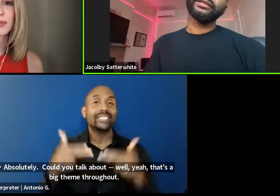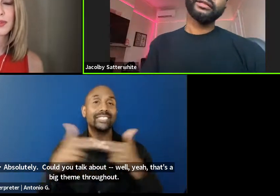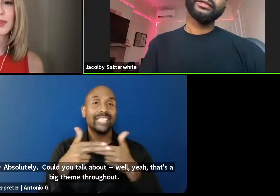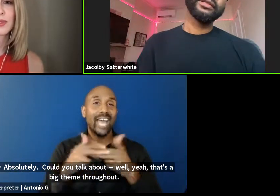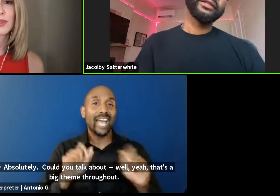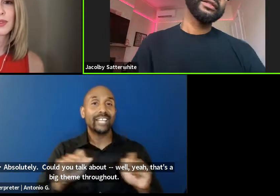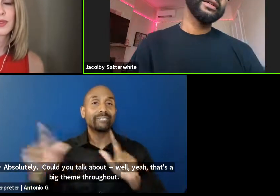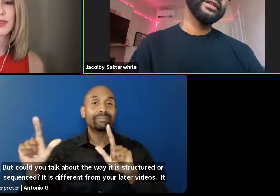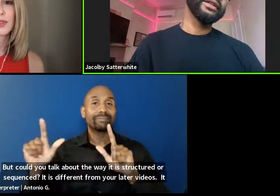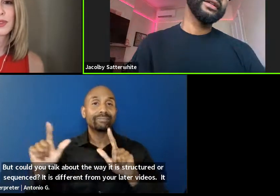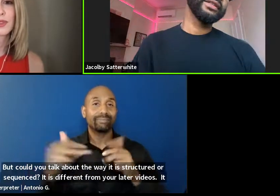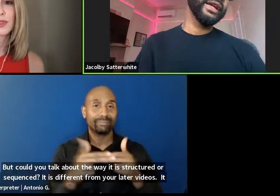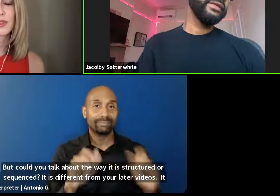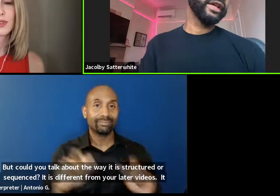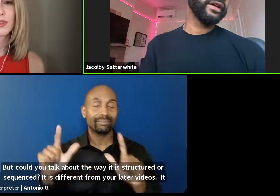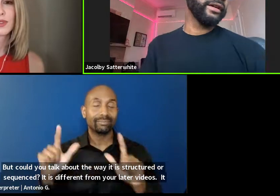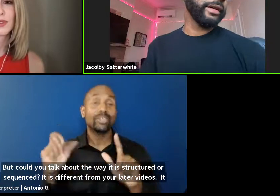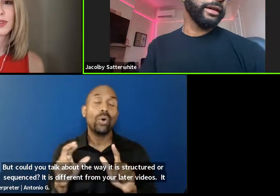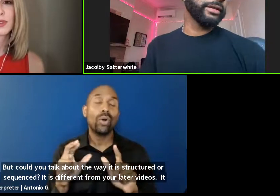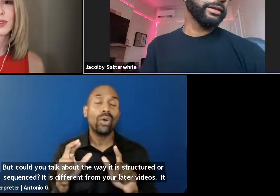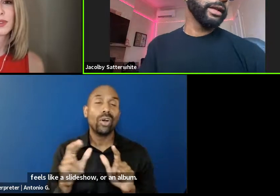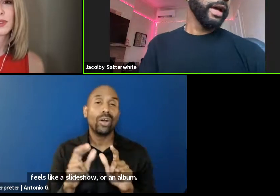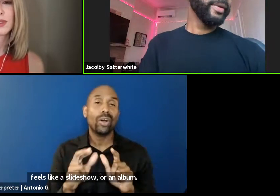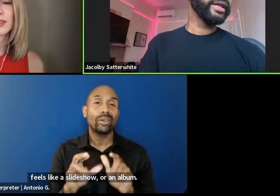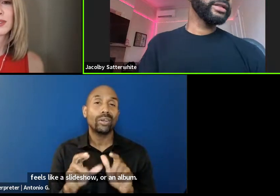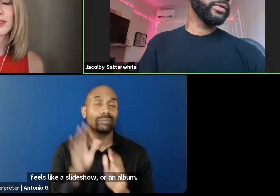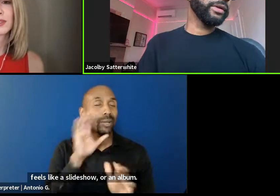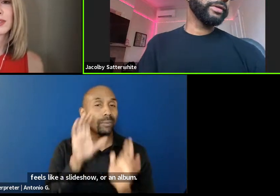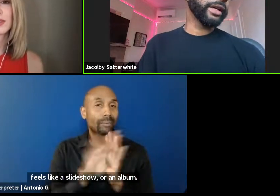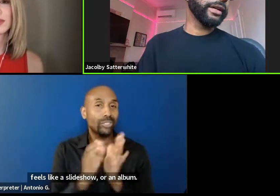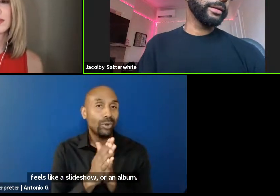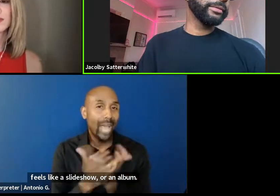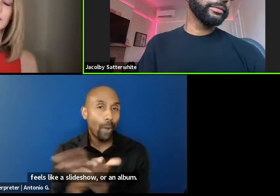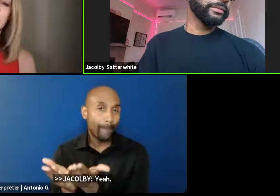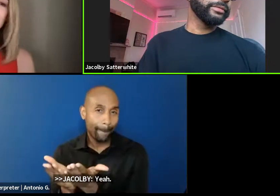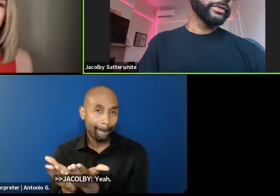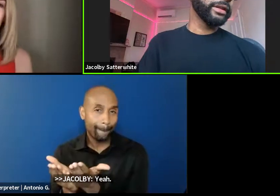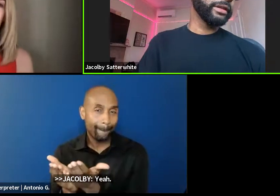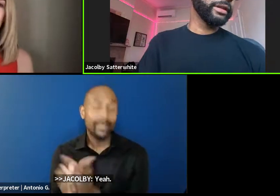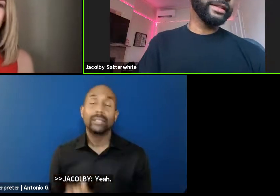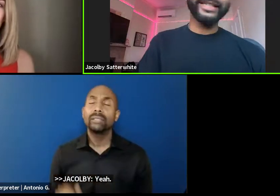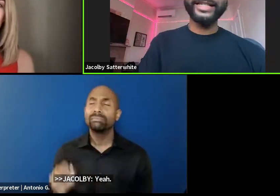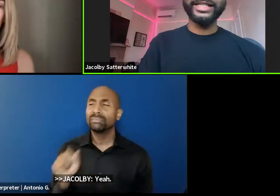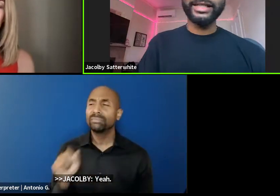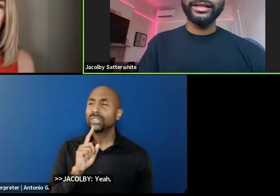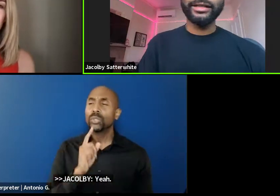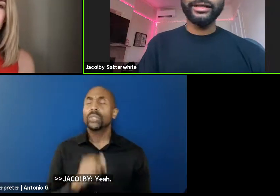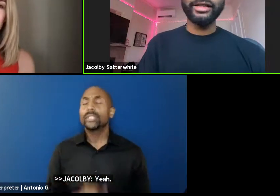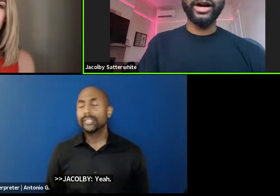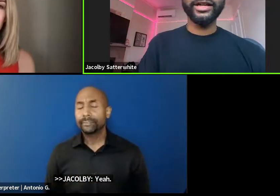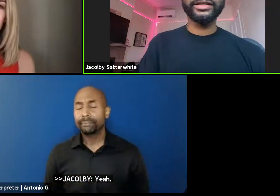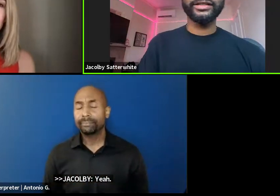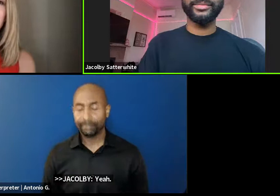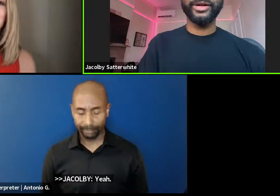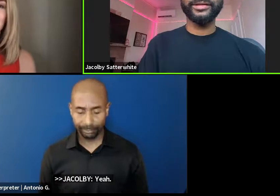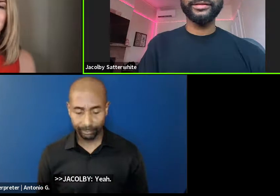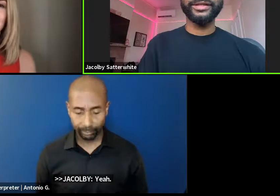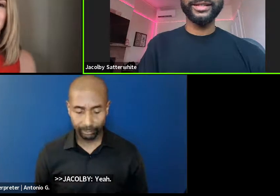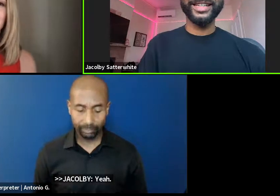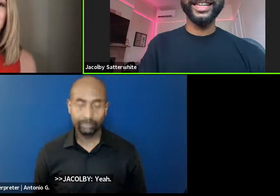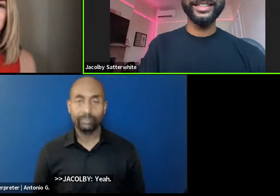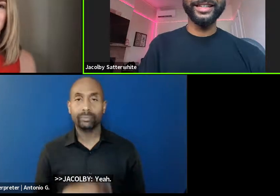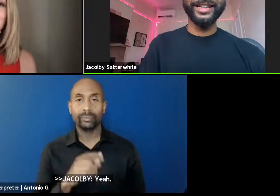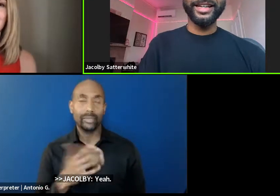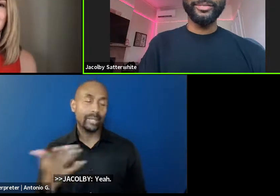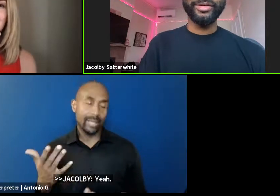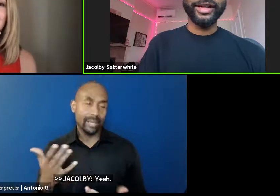yeah, it's kind of like a, because it's sort of like a legend. You know, I consider my